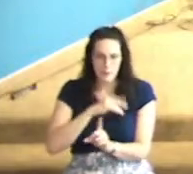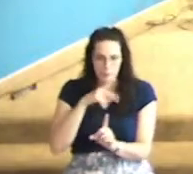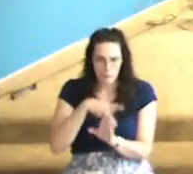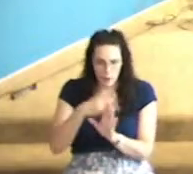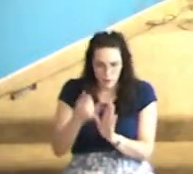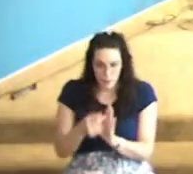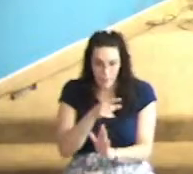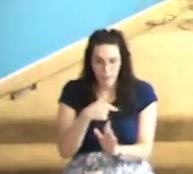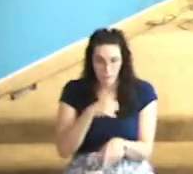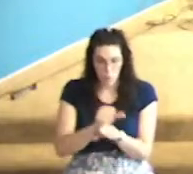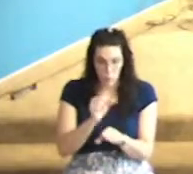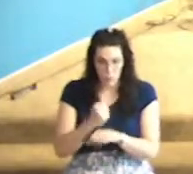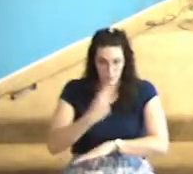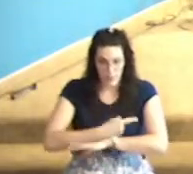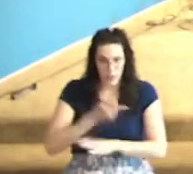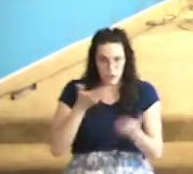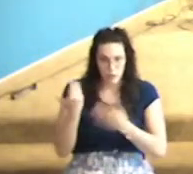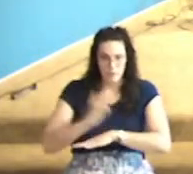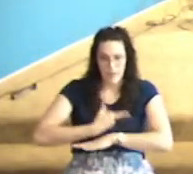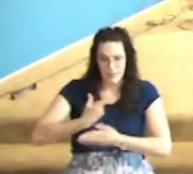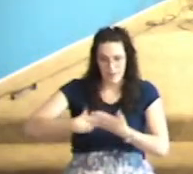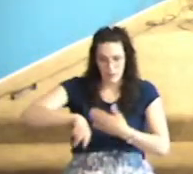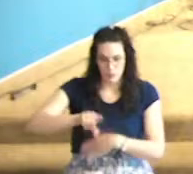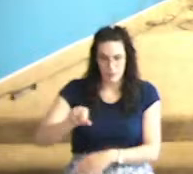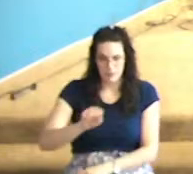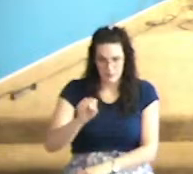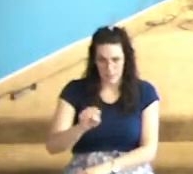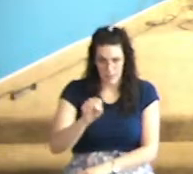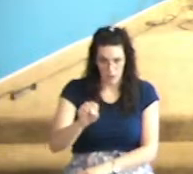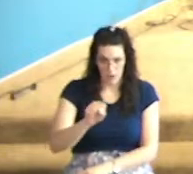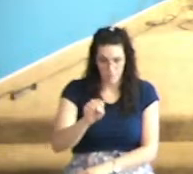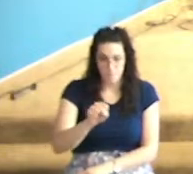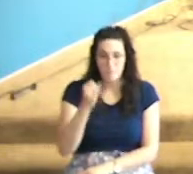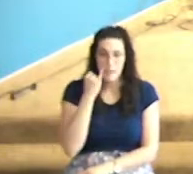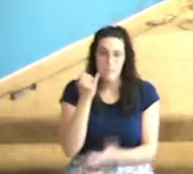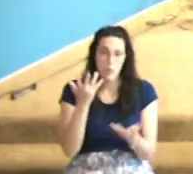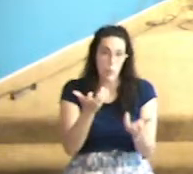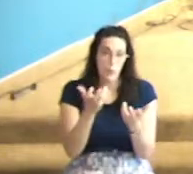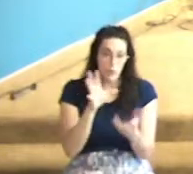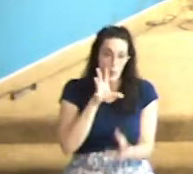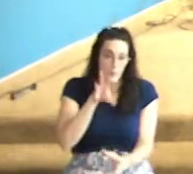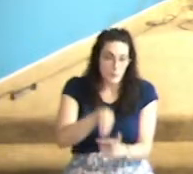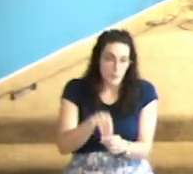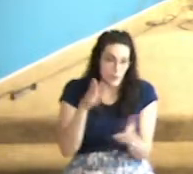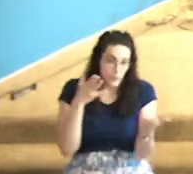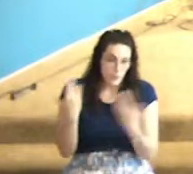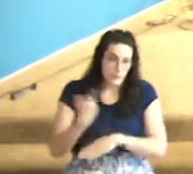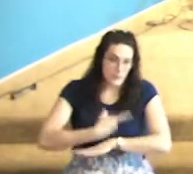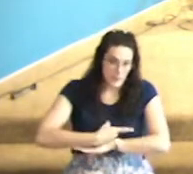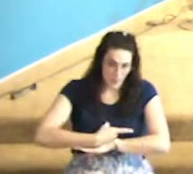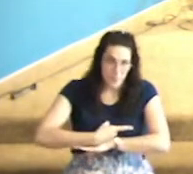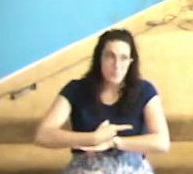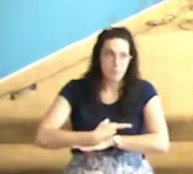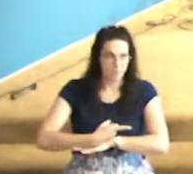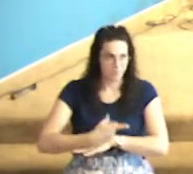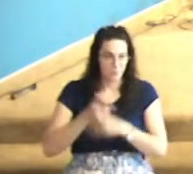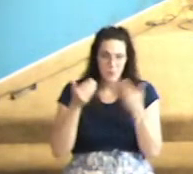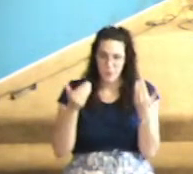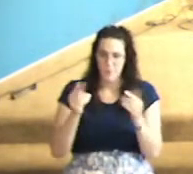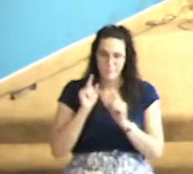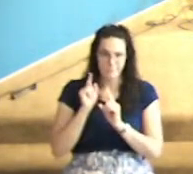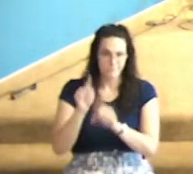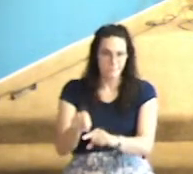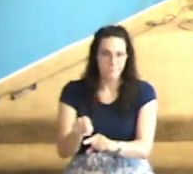project, and so they've got a work day, a serve day next Saturday out there, so if you'd like to participate in that service day, go on out